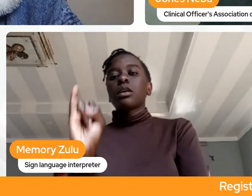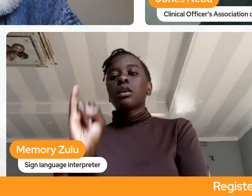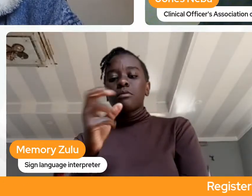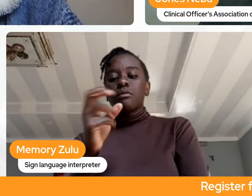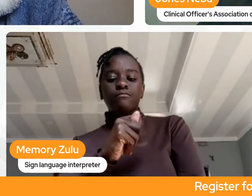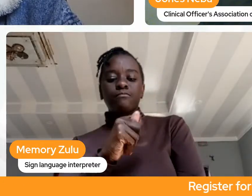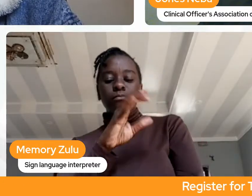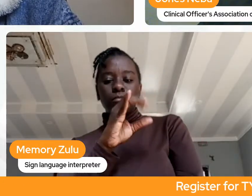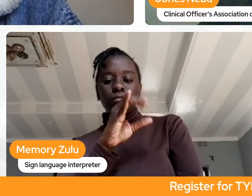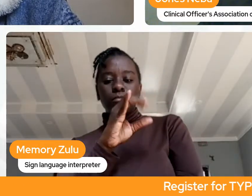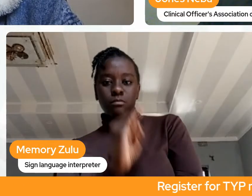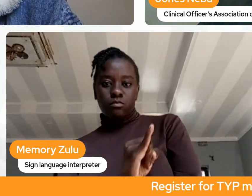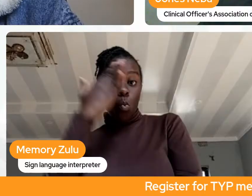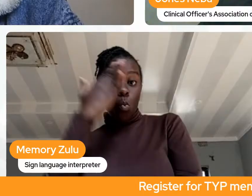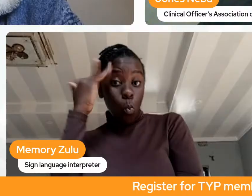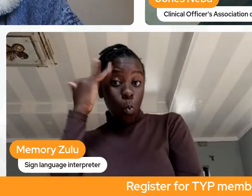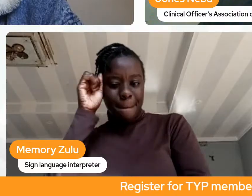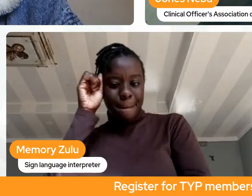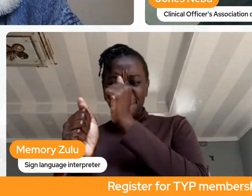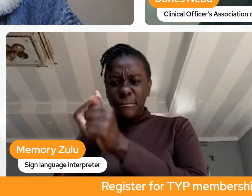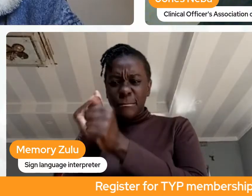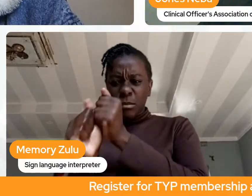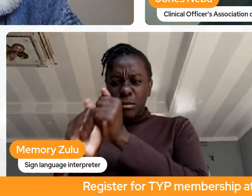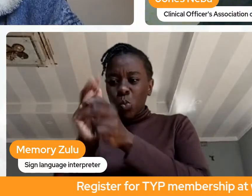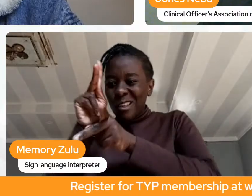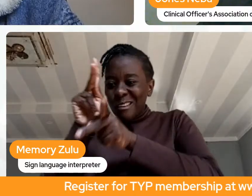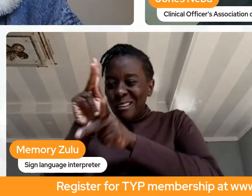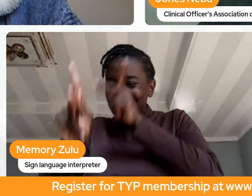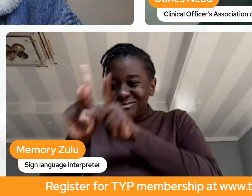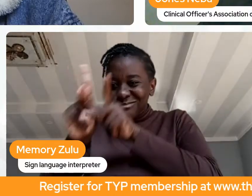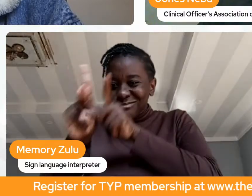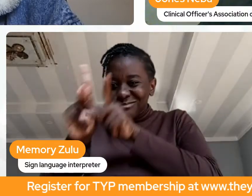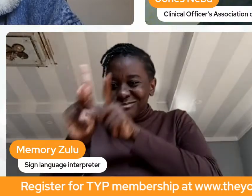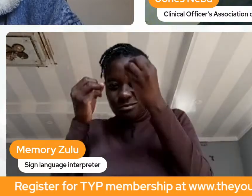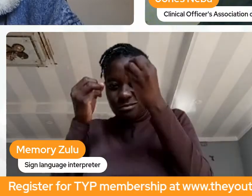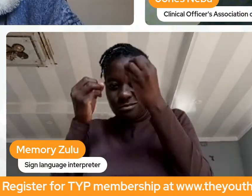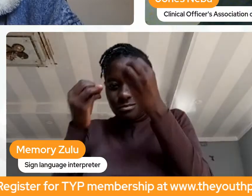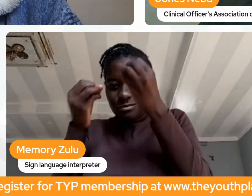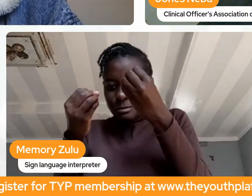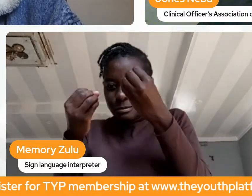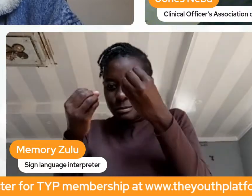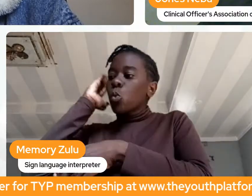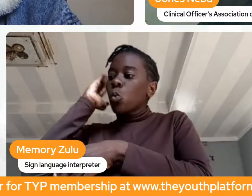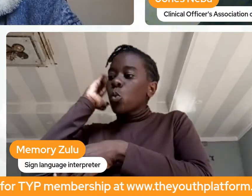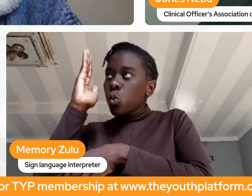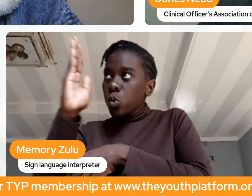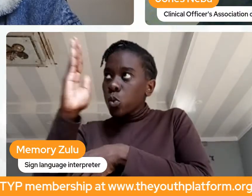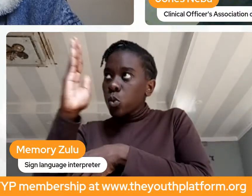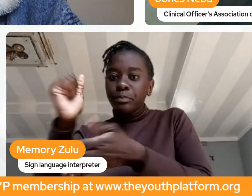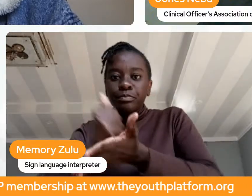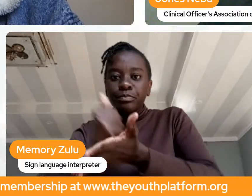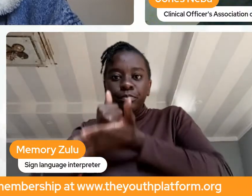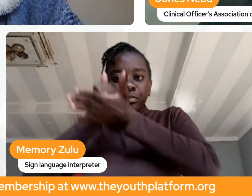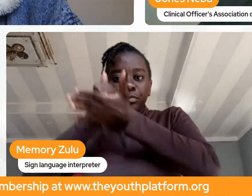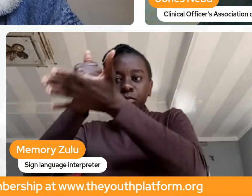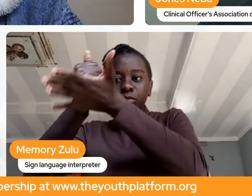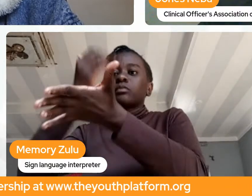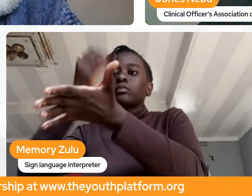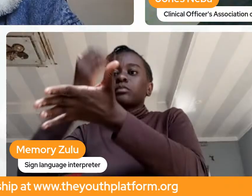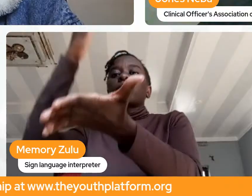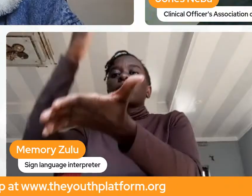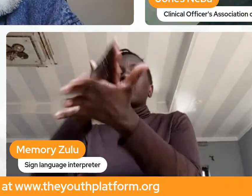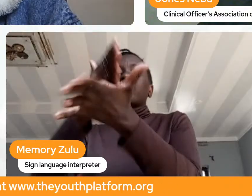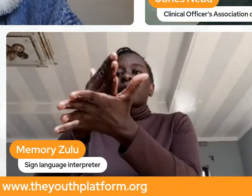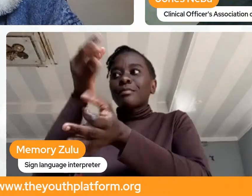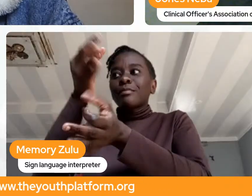I need to refer also my sexual partner for treatment, or you need also to inform your partner. So what we do in